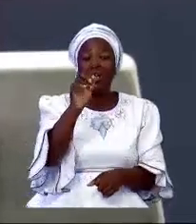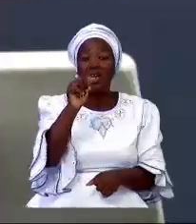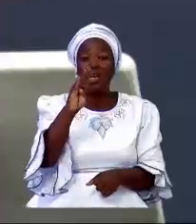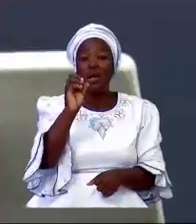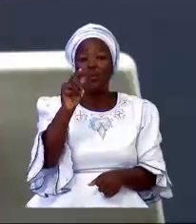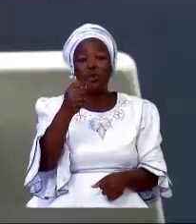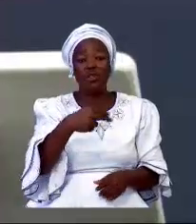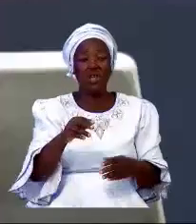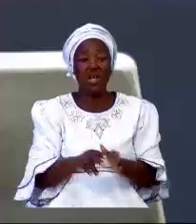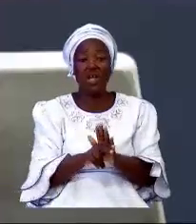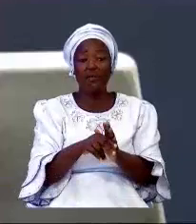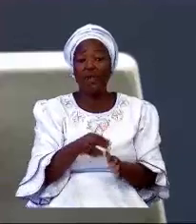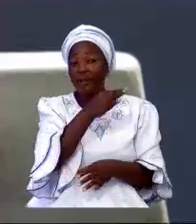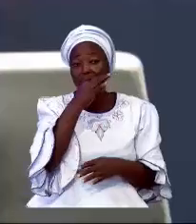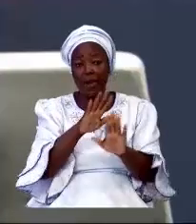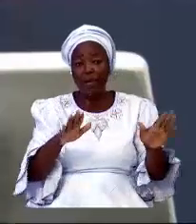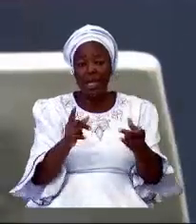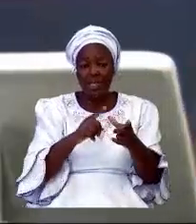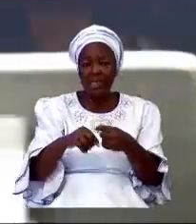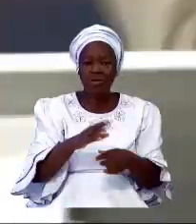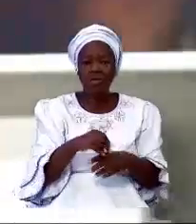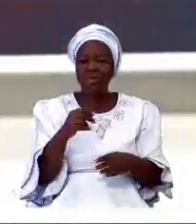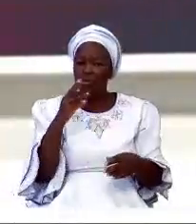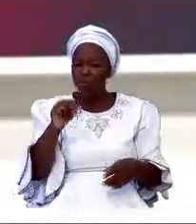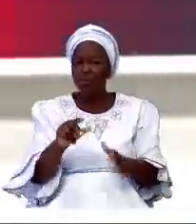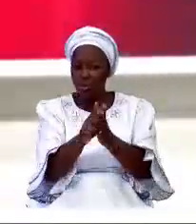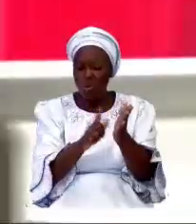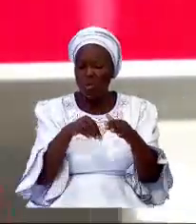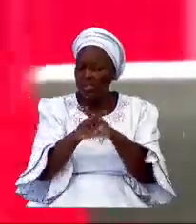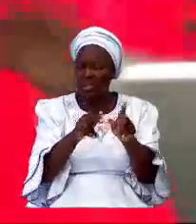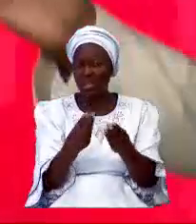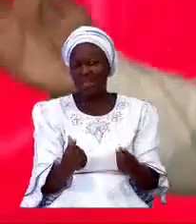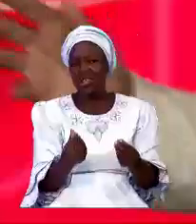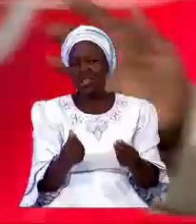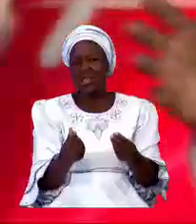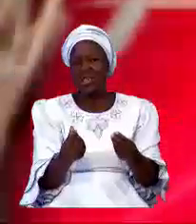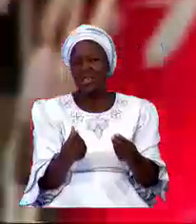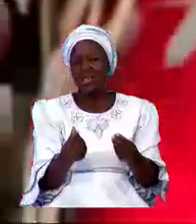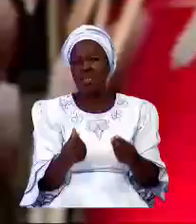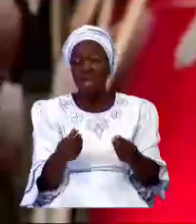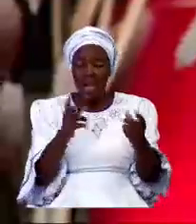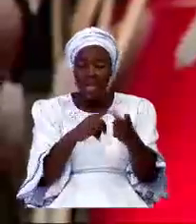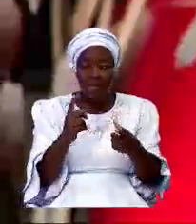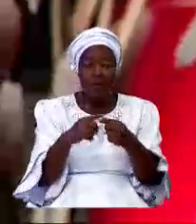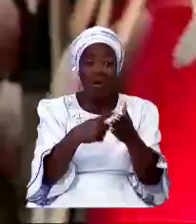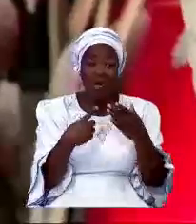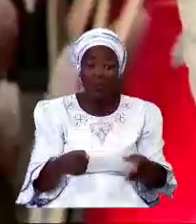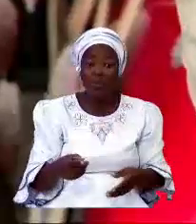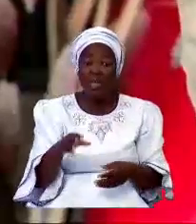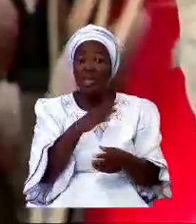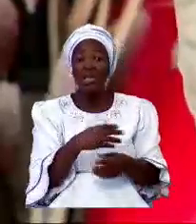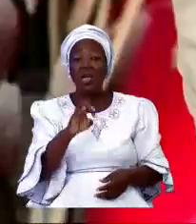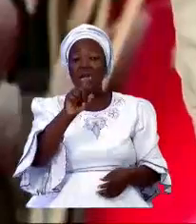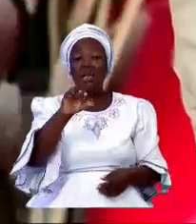it. Lawlessness. There was no rule. There was no law in the land. And